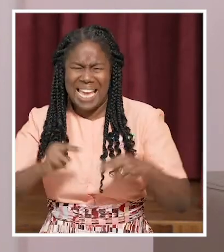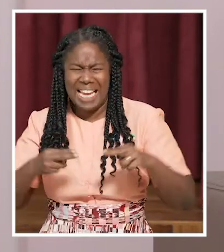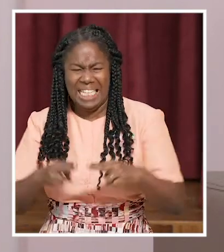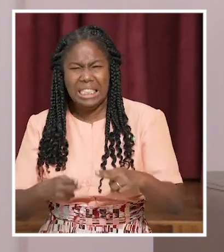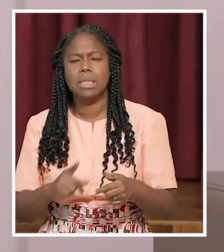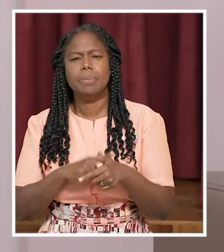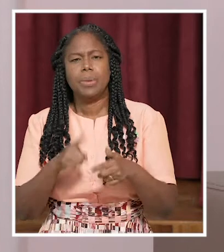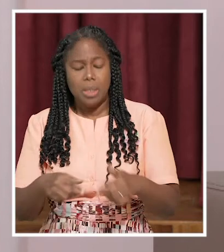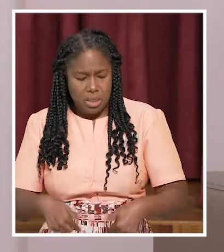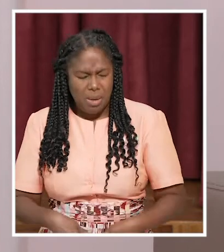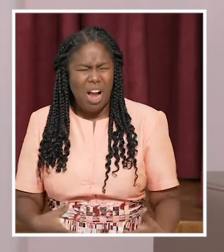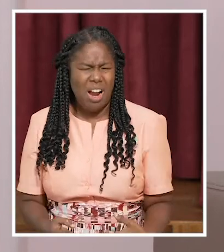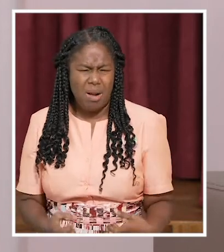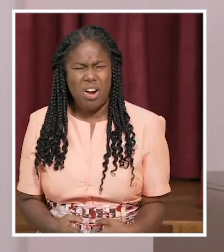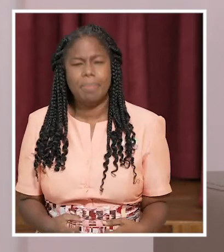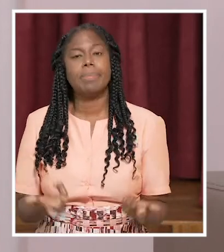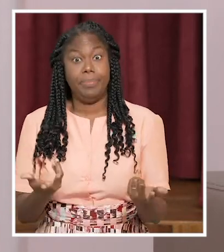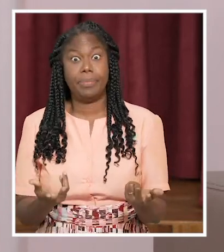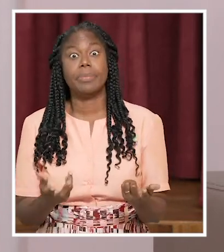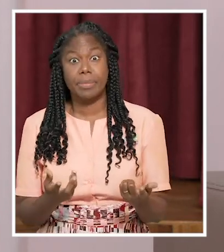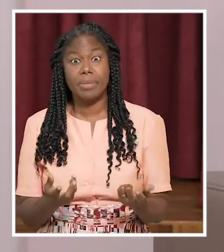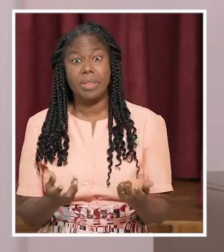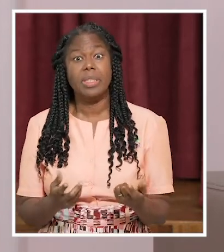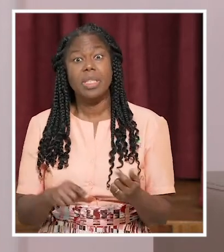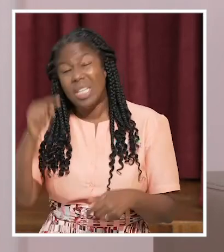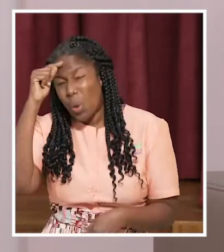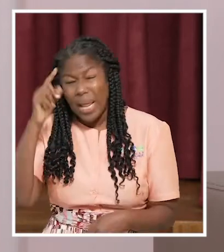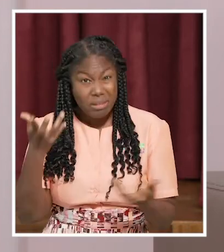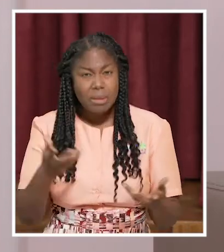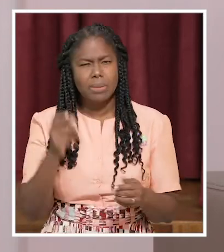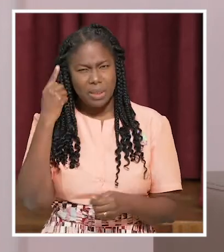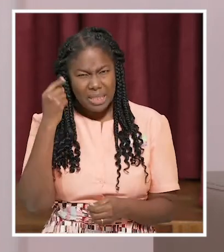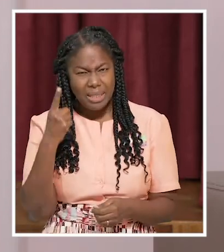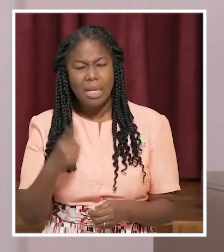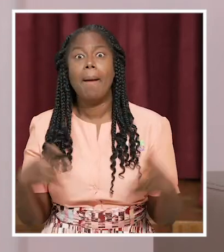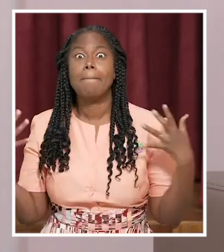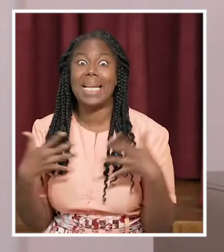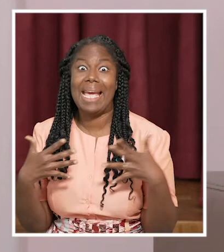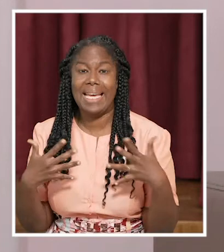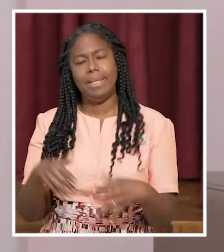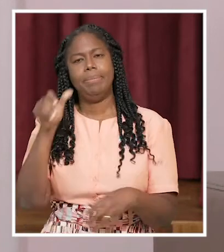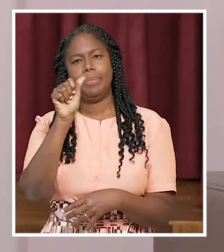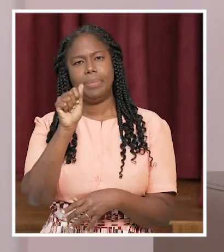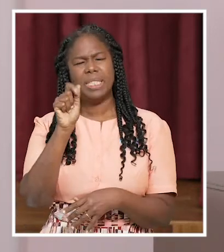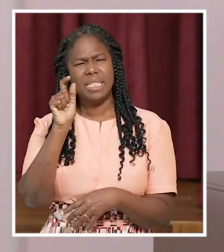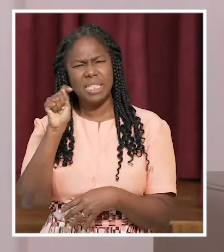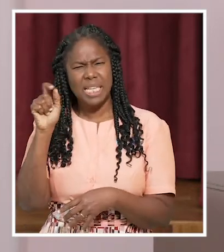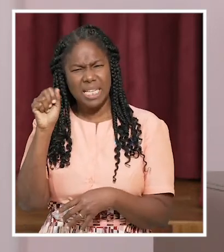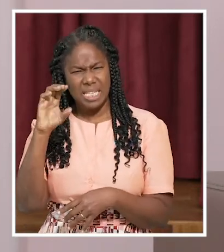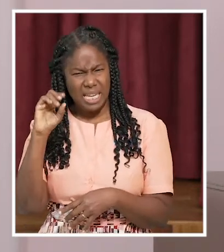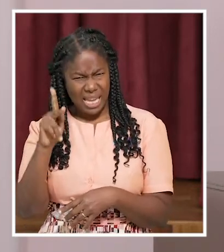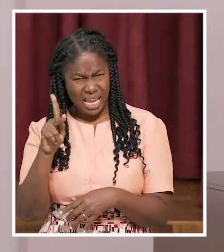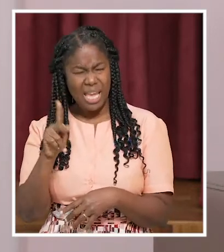attack. Those are the really severe, intense episodes. So a panic of attack is anxiety. linked to anxiety. Yes. Okay.